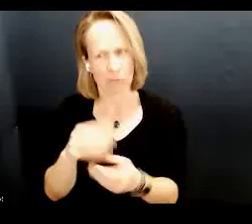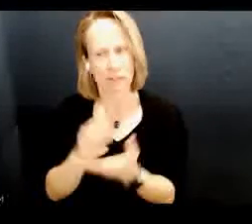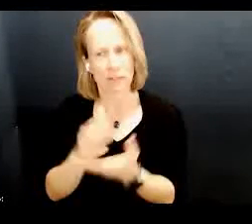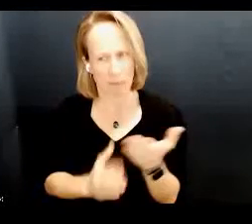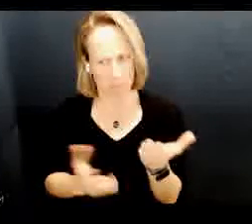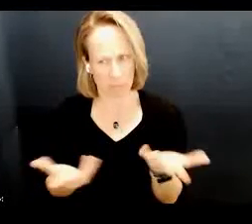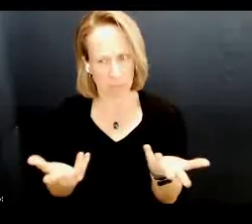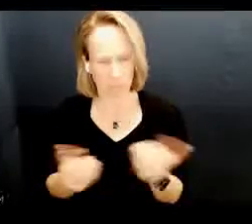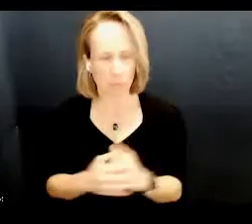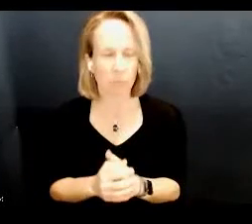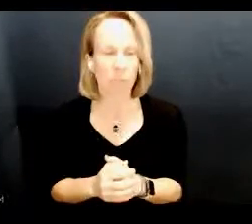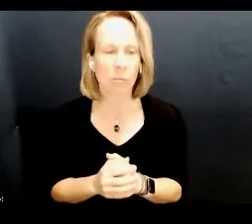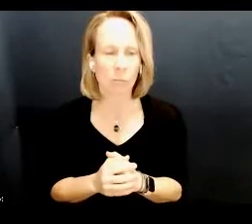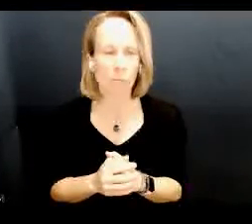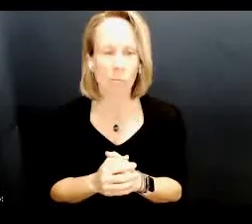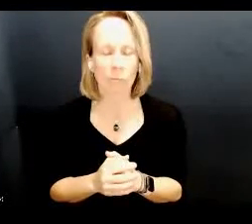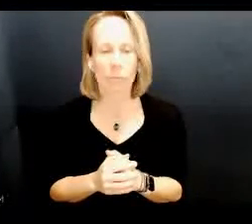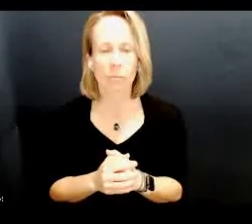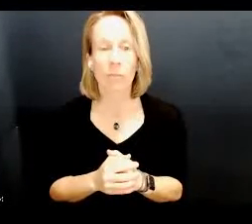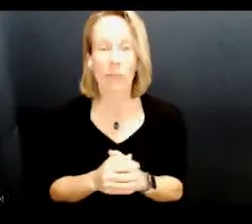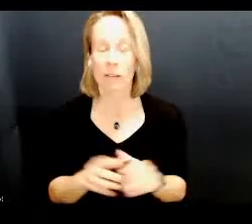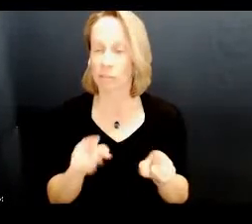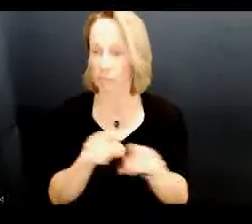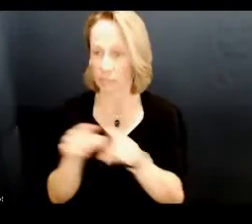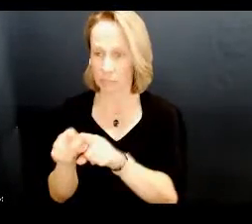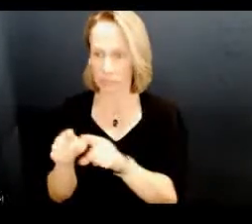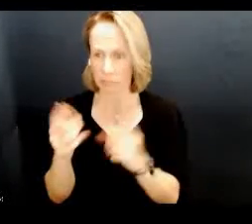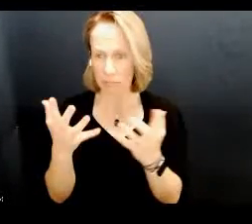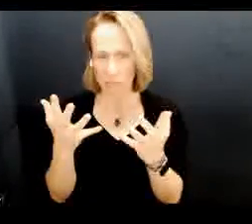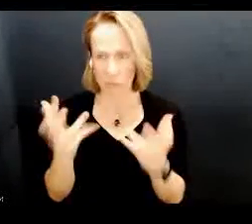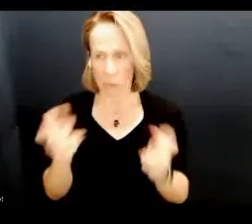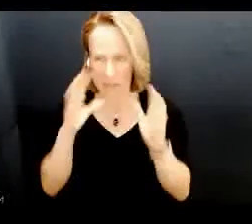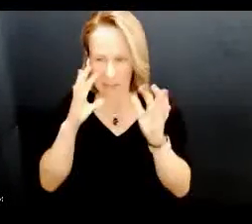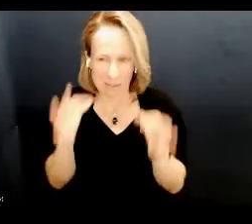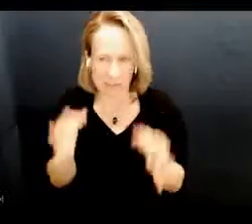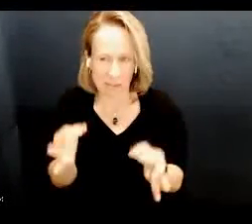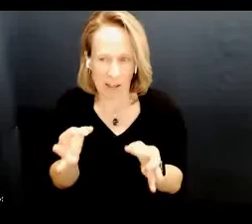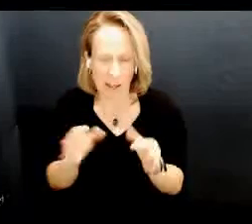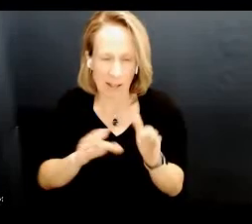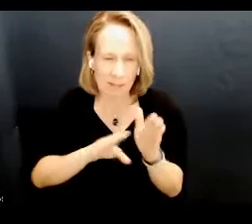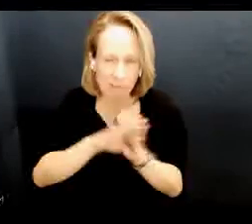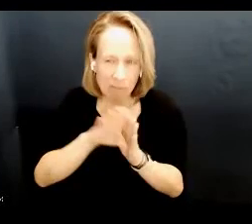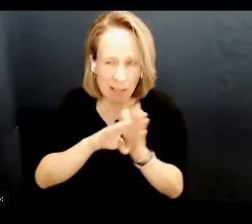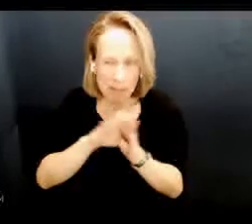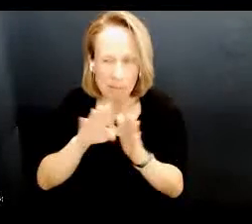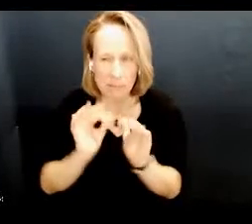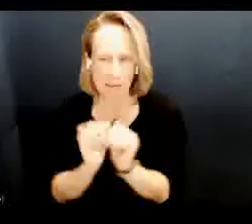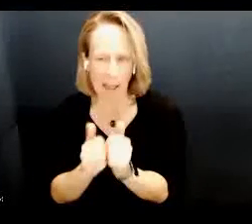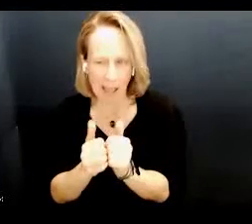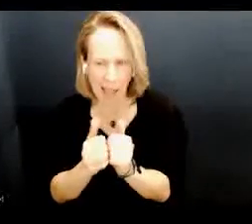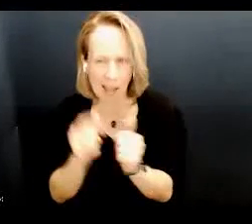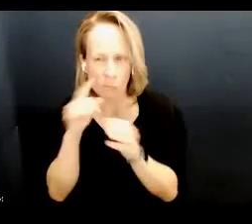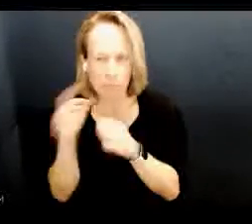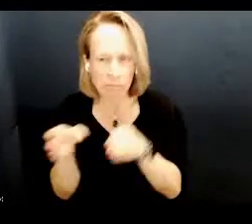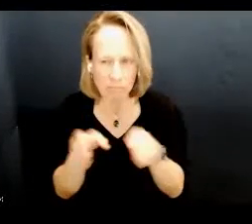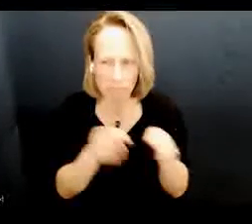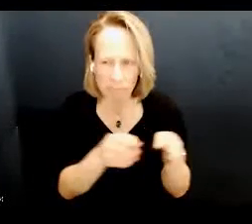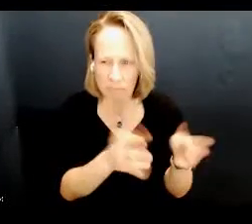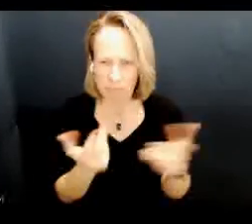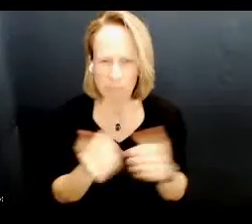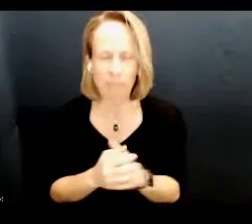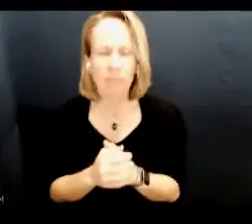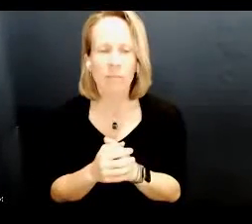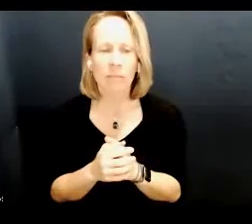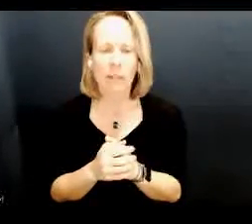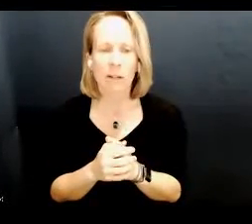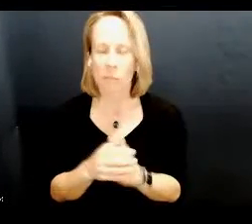We're also going to want to decide on a development strategy. And we might decide on this before we start. We might decide on this